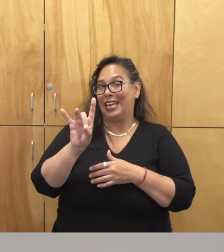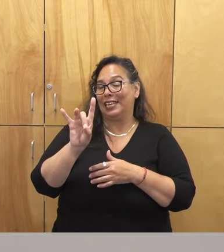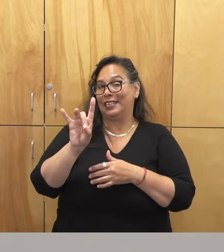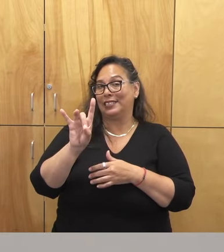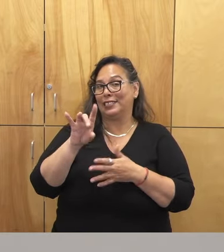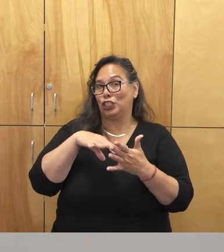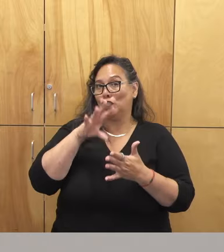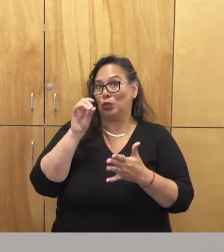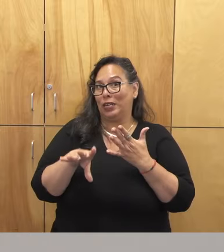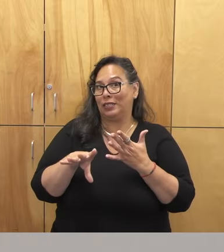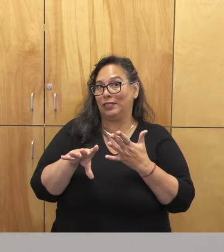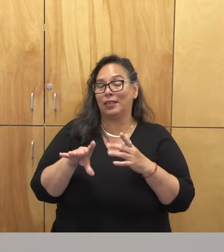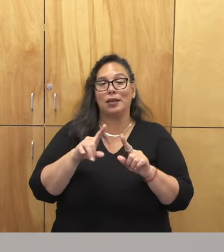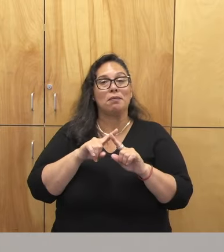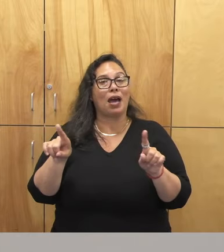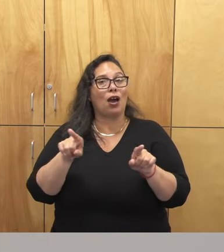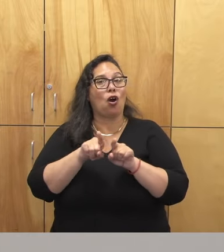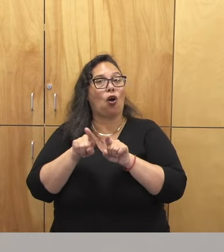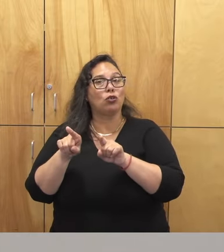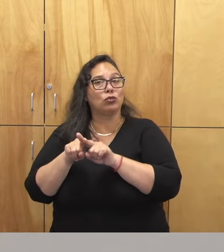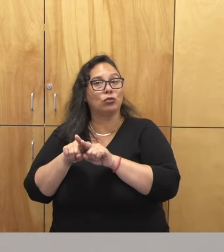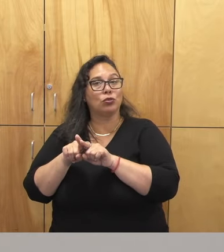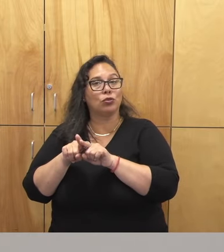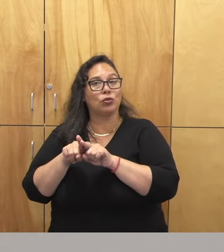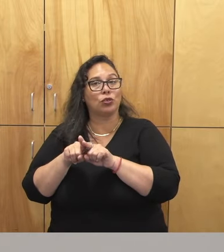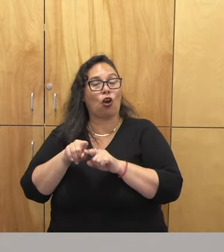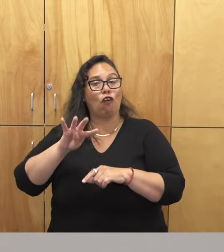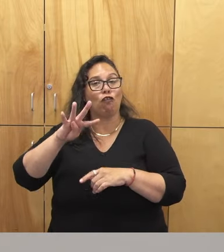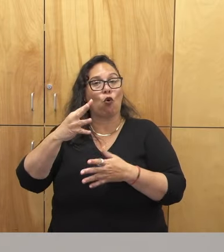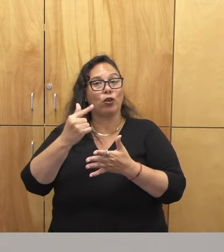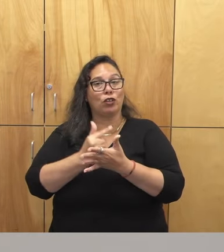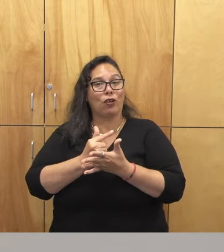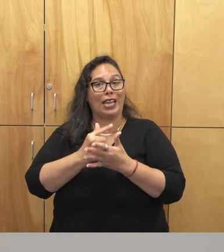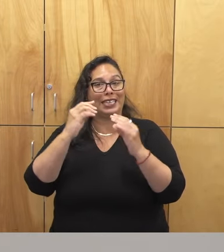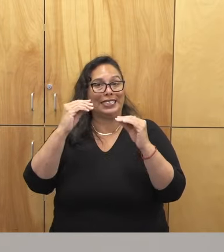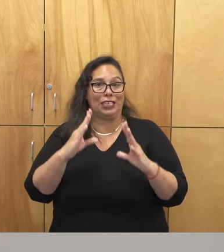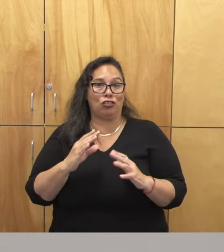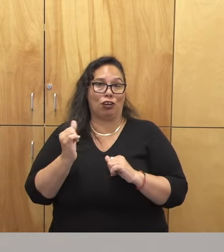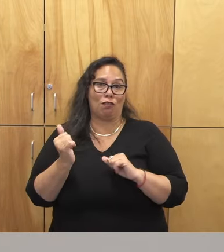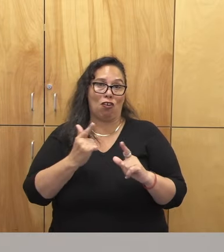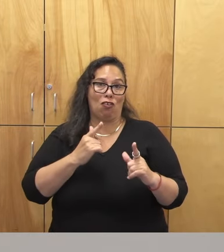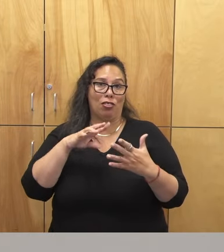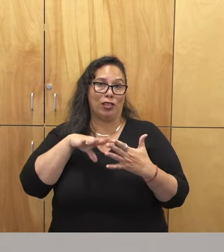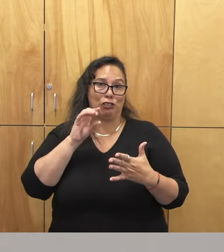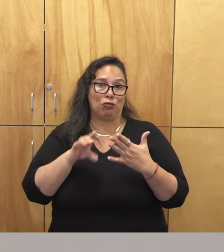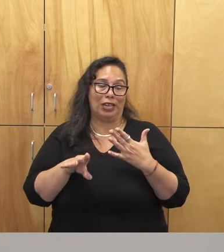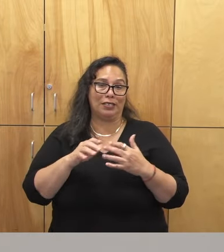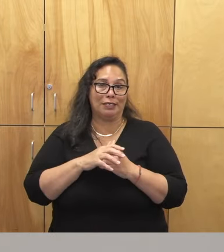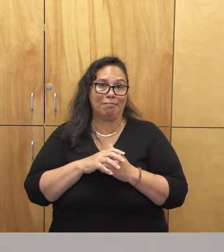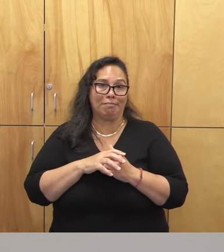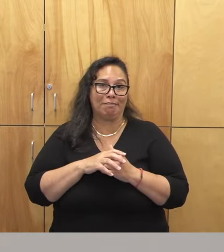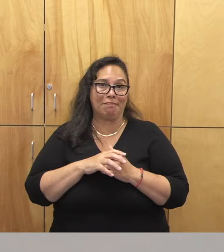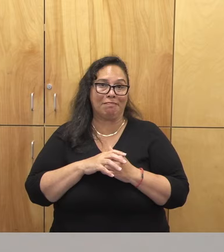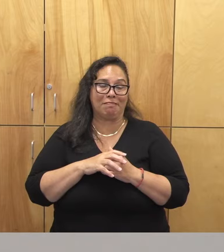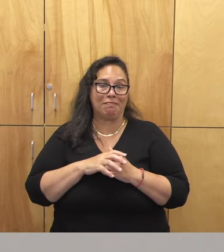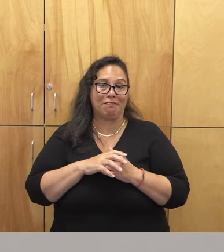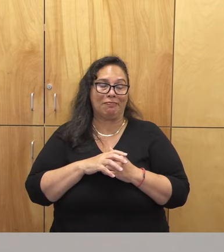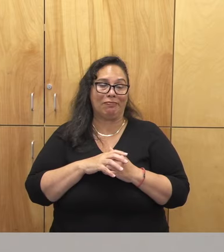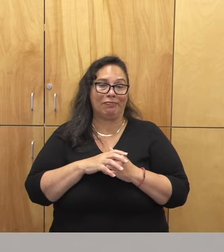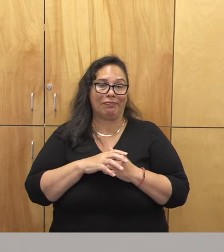Avalon students, but she was also the fourth grade teacher of all those students. And I think I